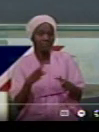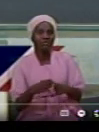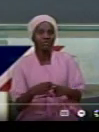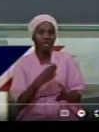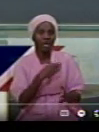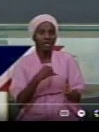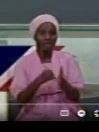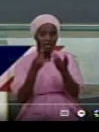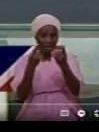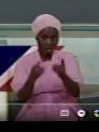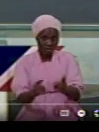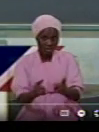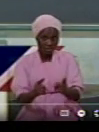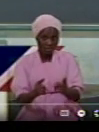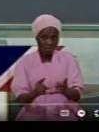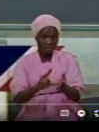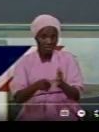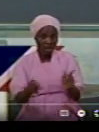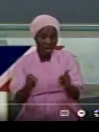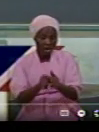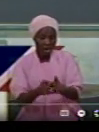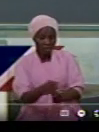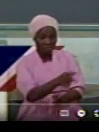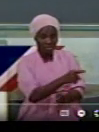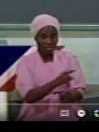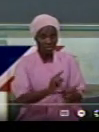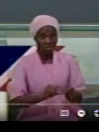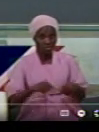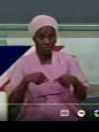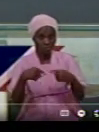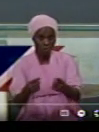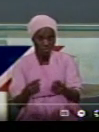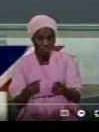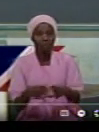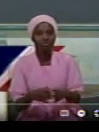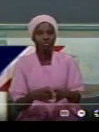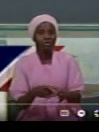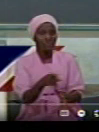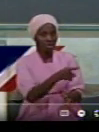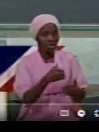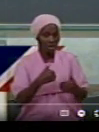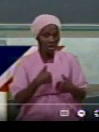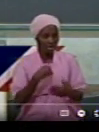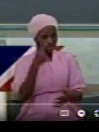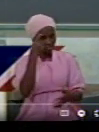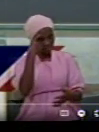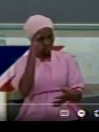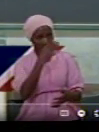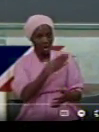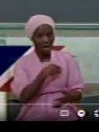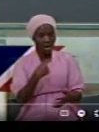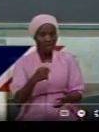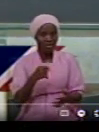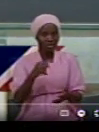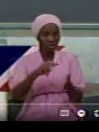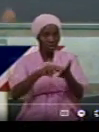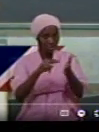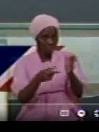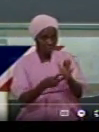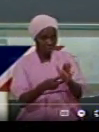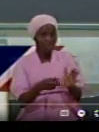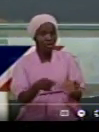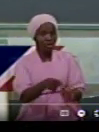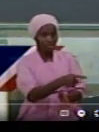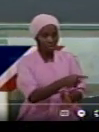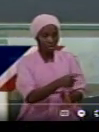they went, they actually had the mind, and they had the purpose, and they actually went